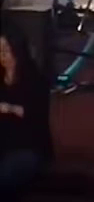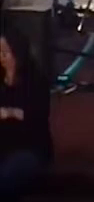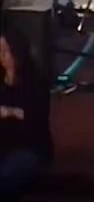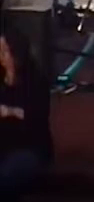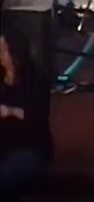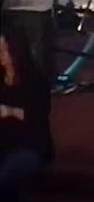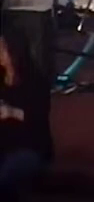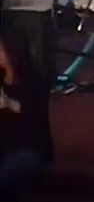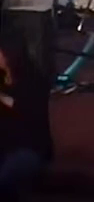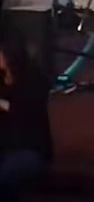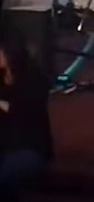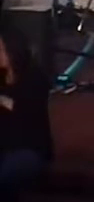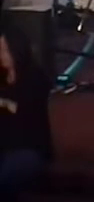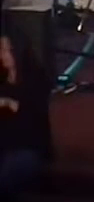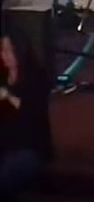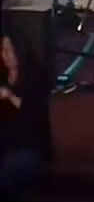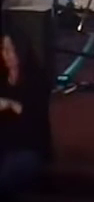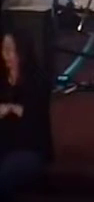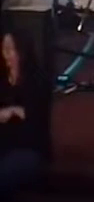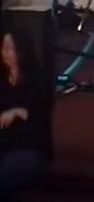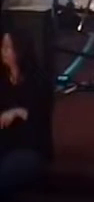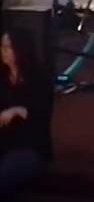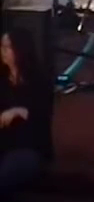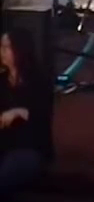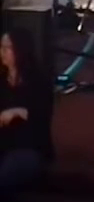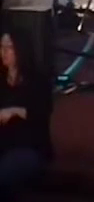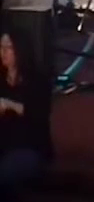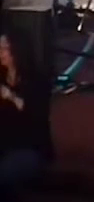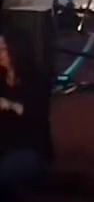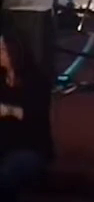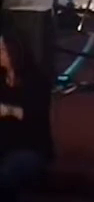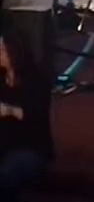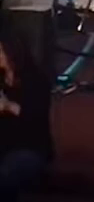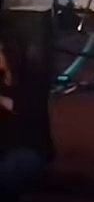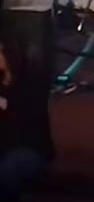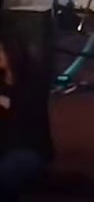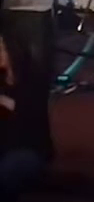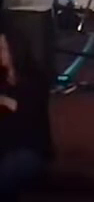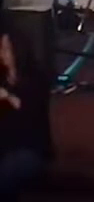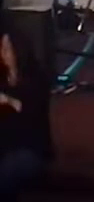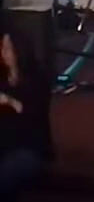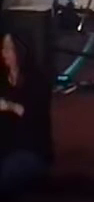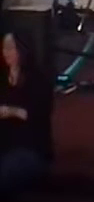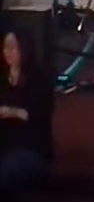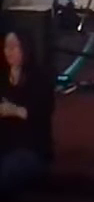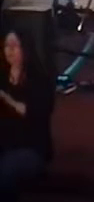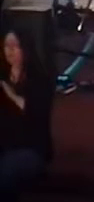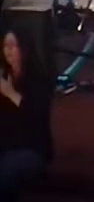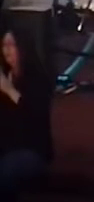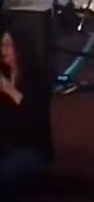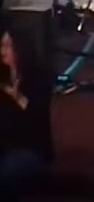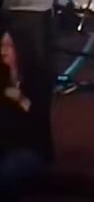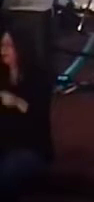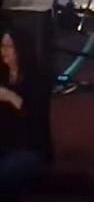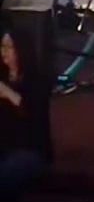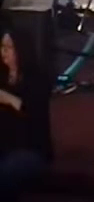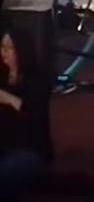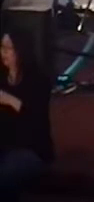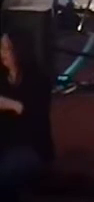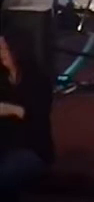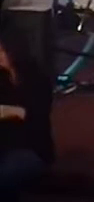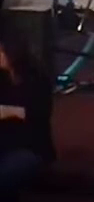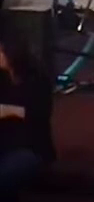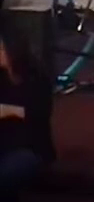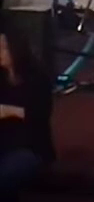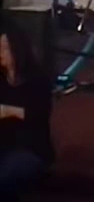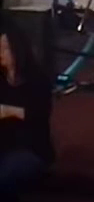baptizing people, or Clyde is not the only person baptizing people. I think it's the most glorious thing when a father baptizes his son or daughter. I think it's